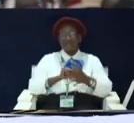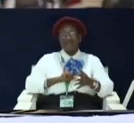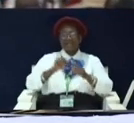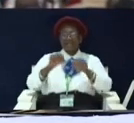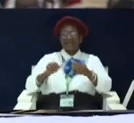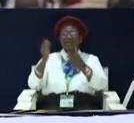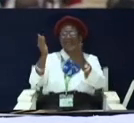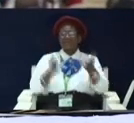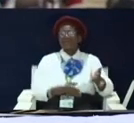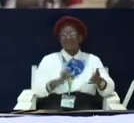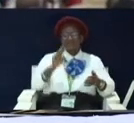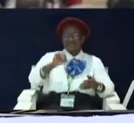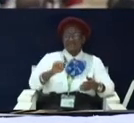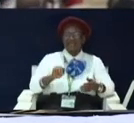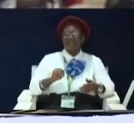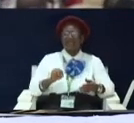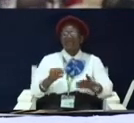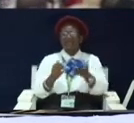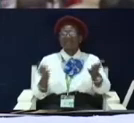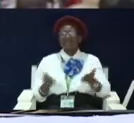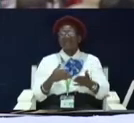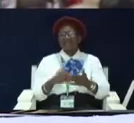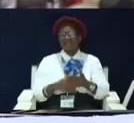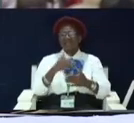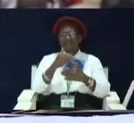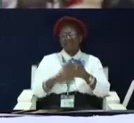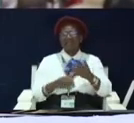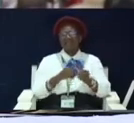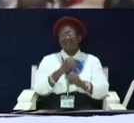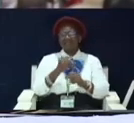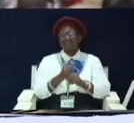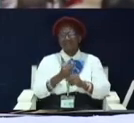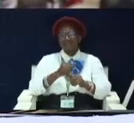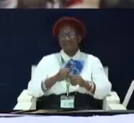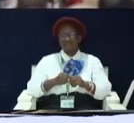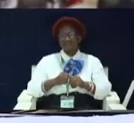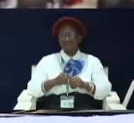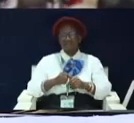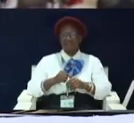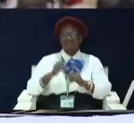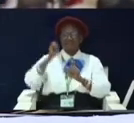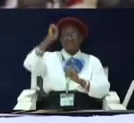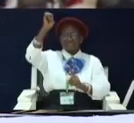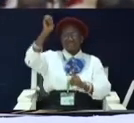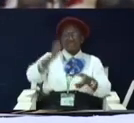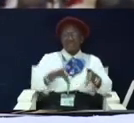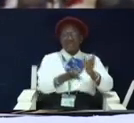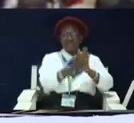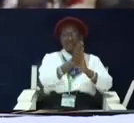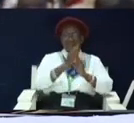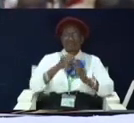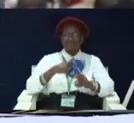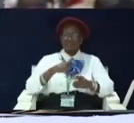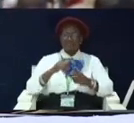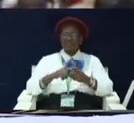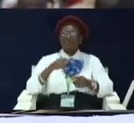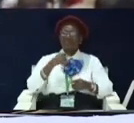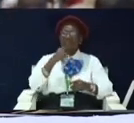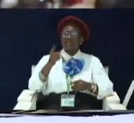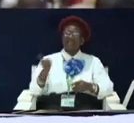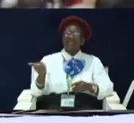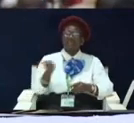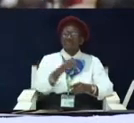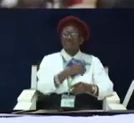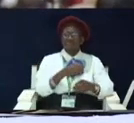okay, me now, Loma, see me now, Bali, we want to shoot on board. Ask me to tell you. All on yourself more. Before the